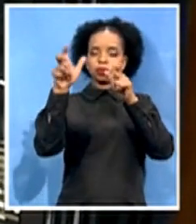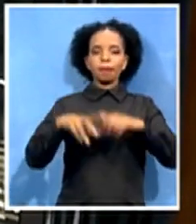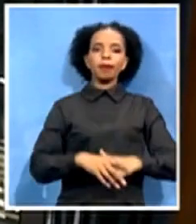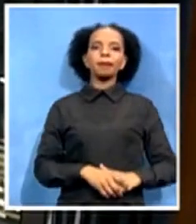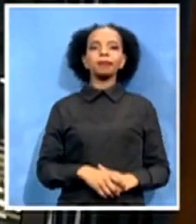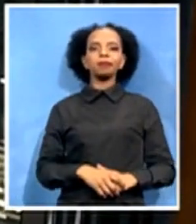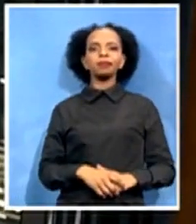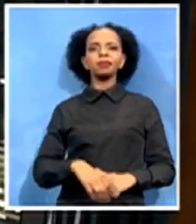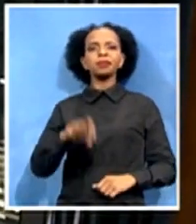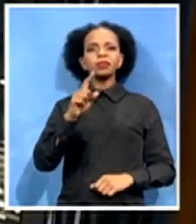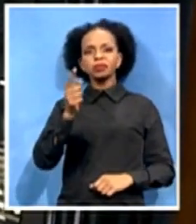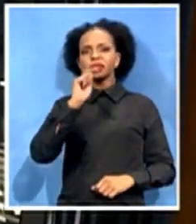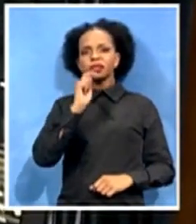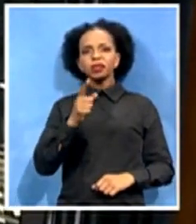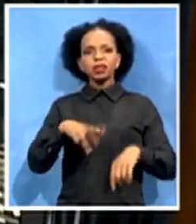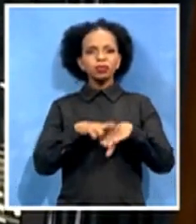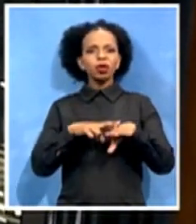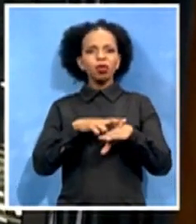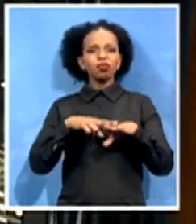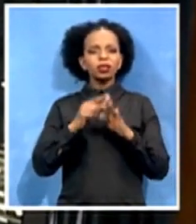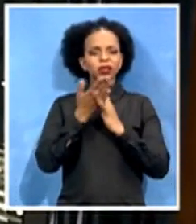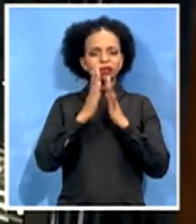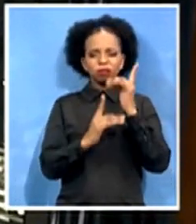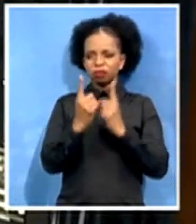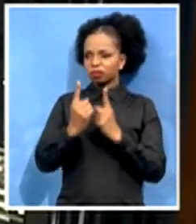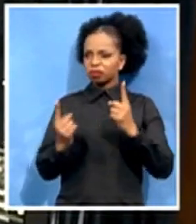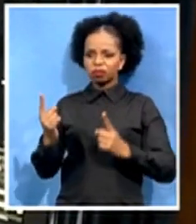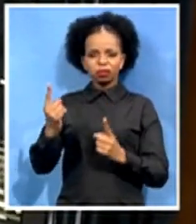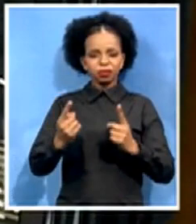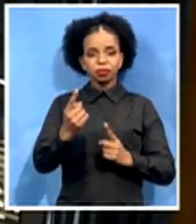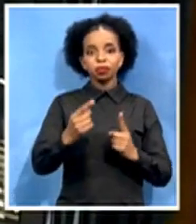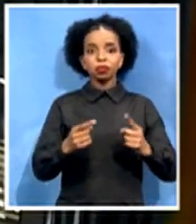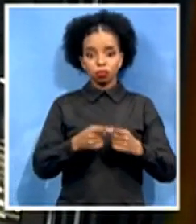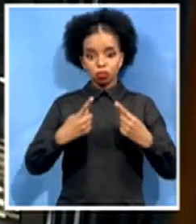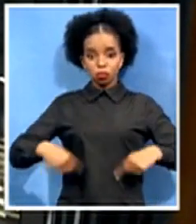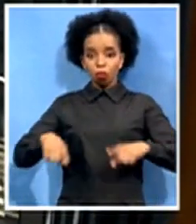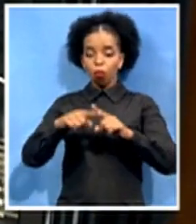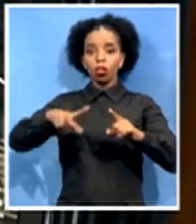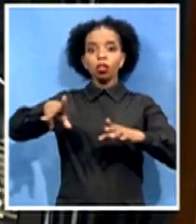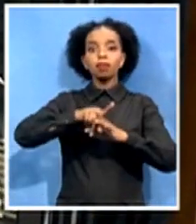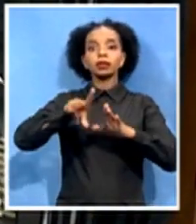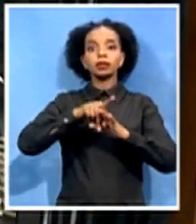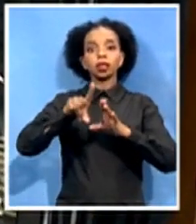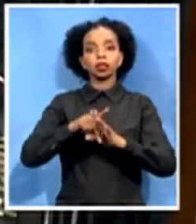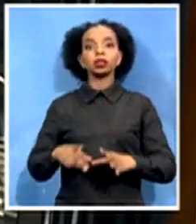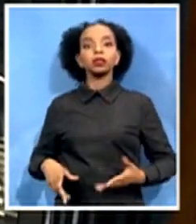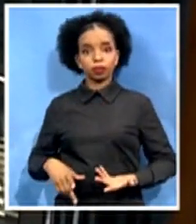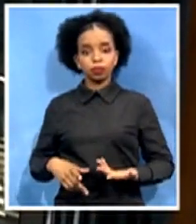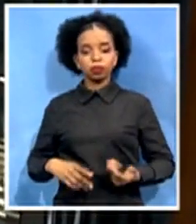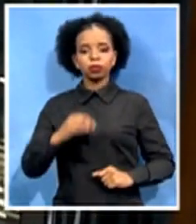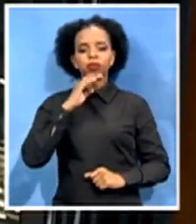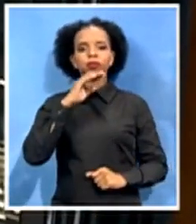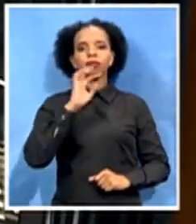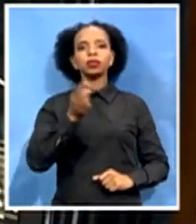be a joint effort, and I think if you all participate in it, it can be salubrious to all colors, not just colored